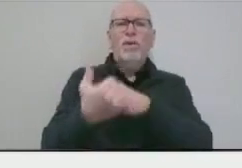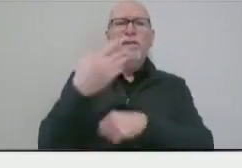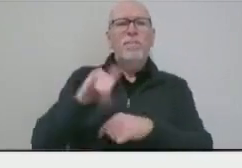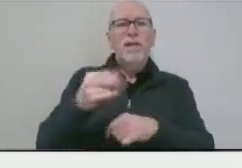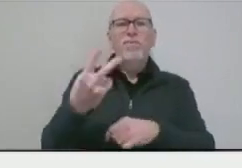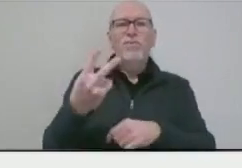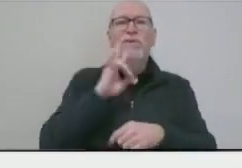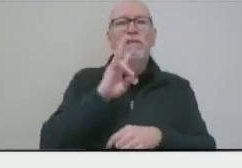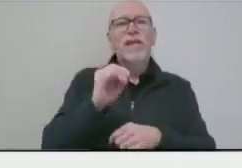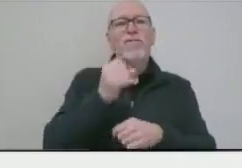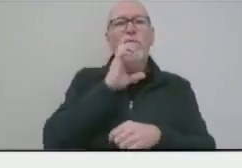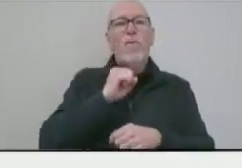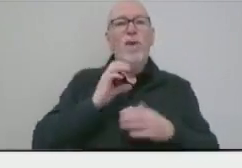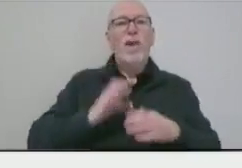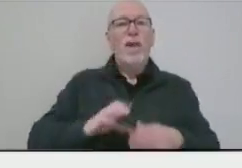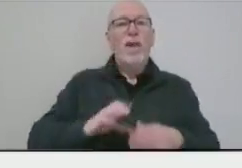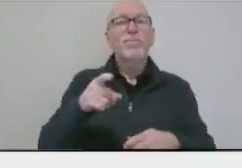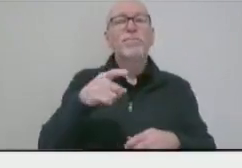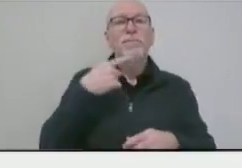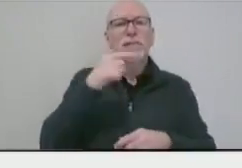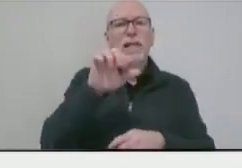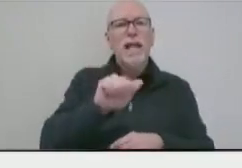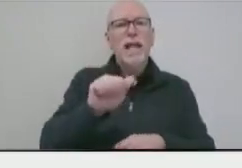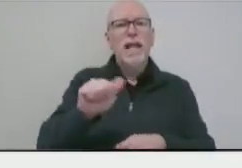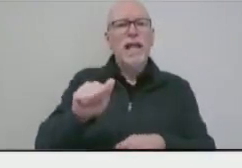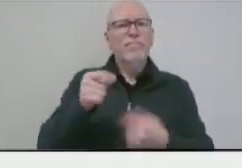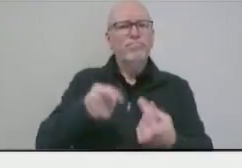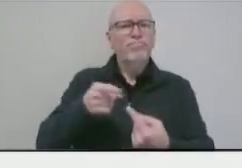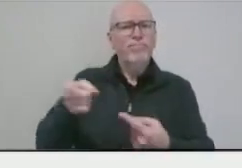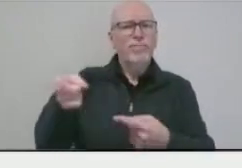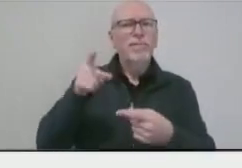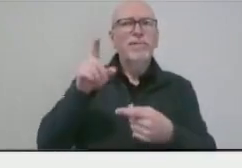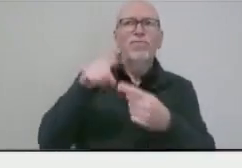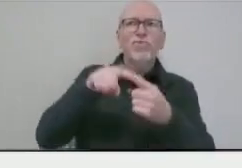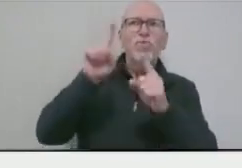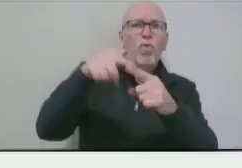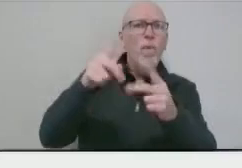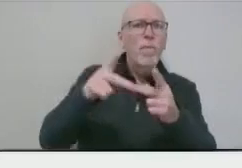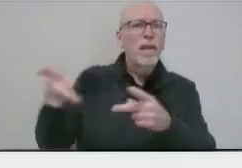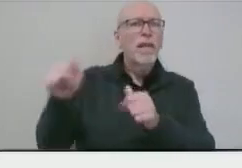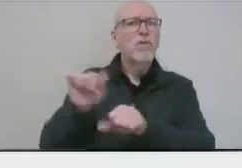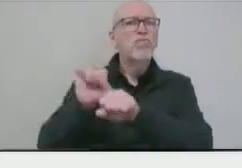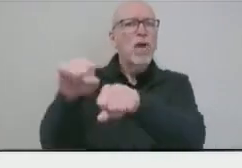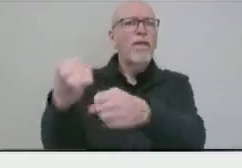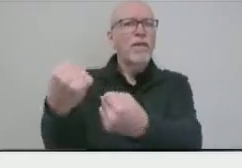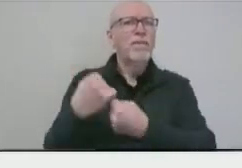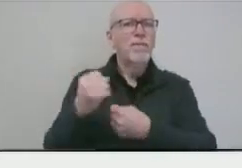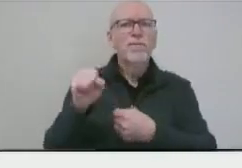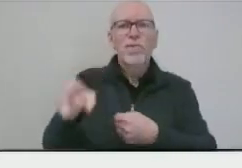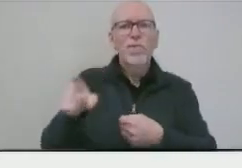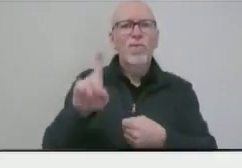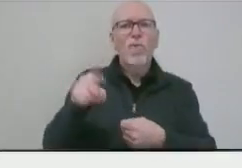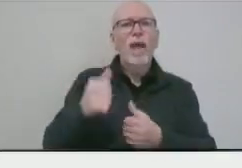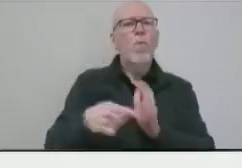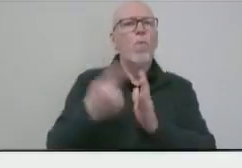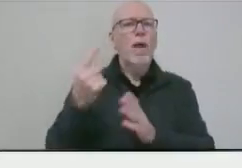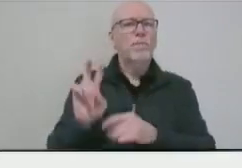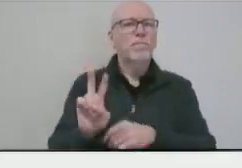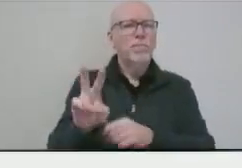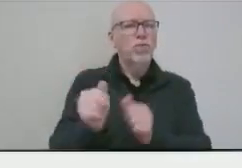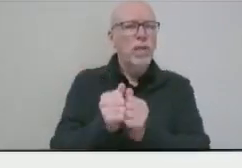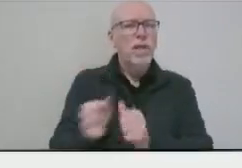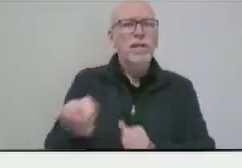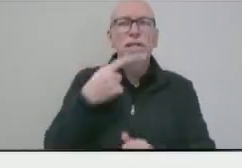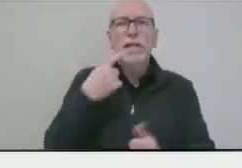clients where the AAA had some trouble getting them into a site they could easily drive to and get back to appointments, so they only had to go once. They said,